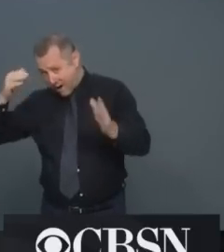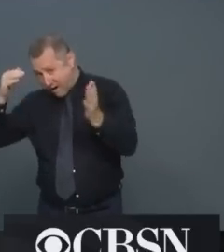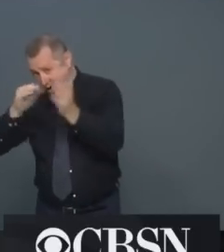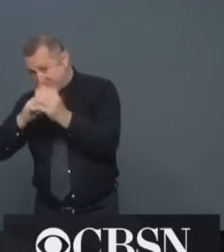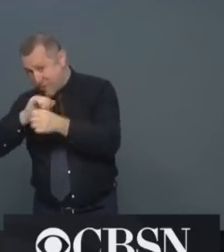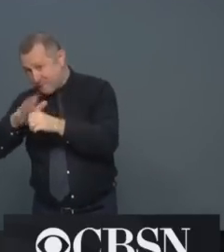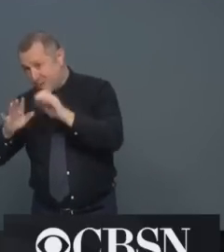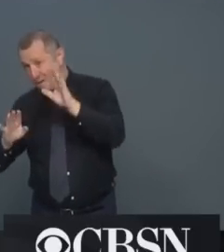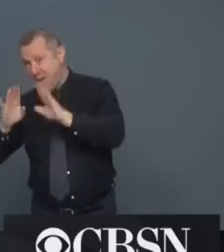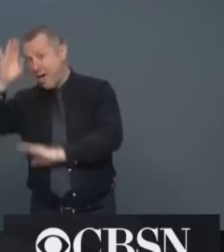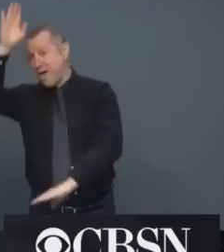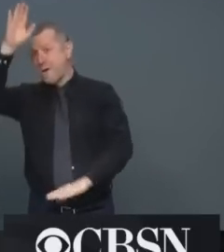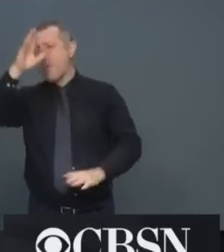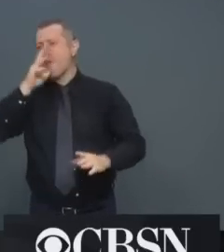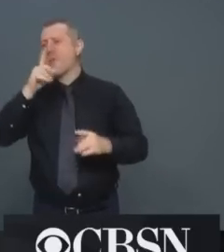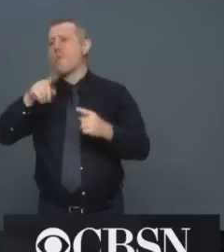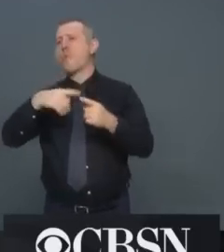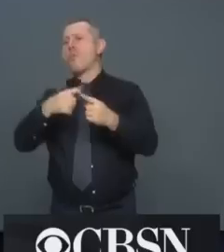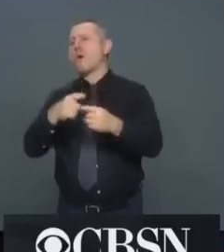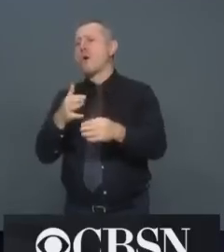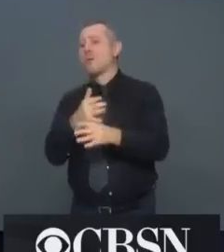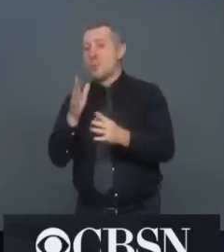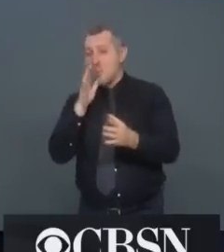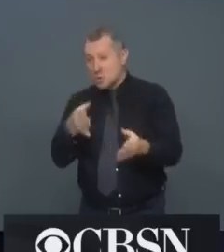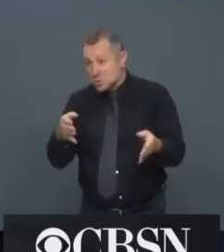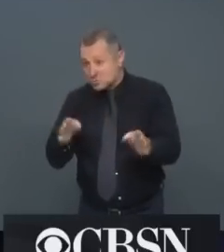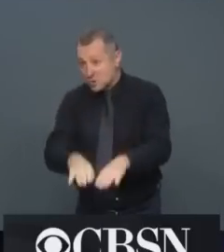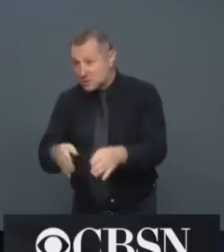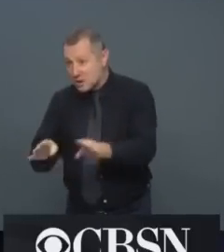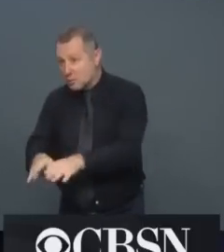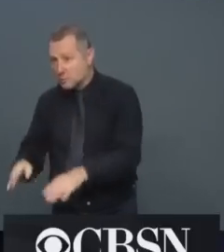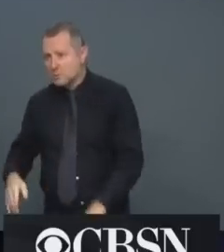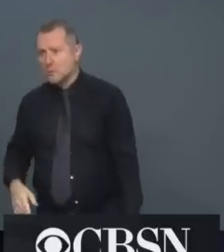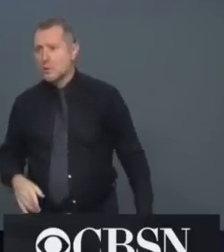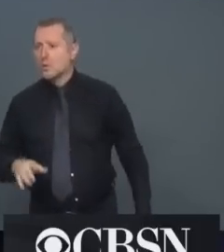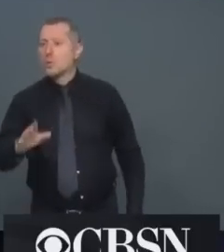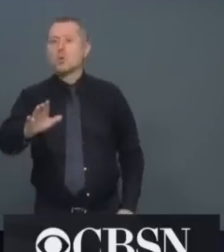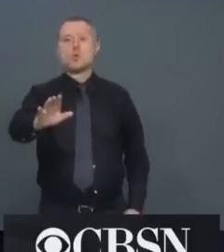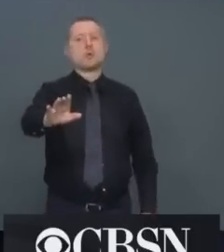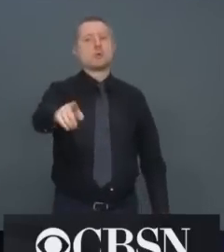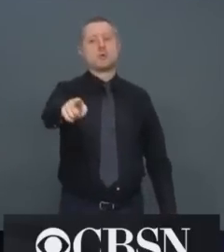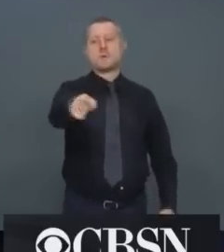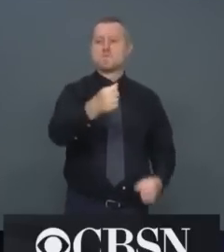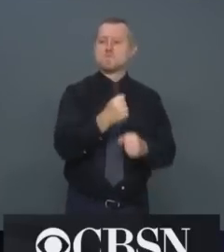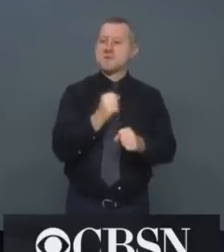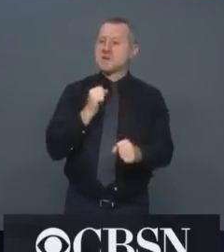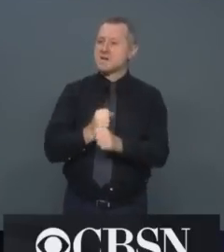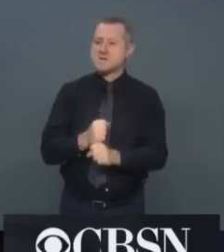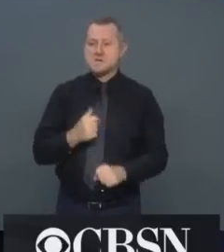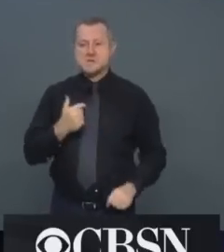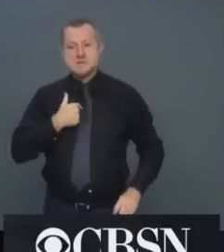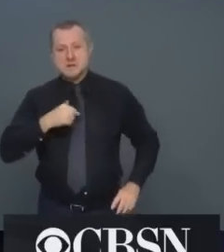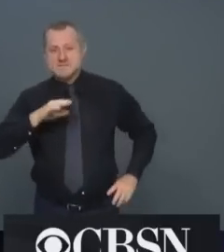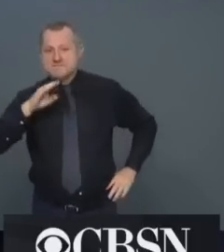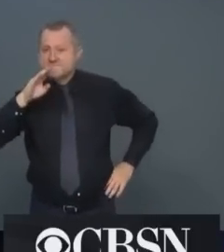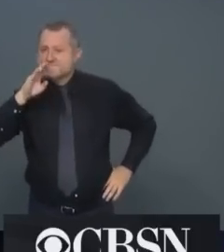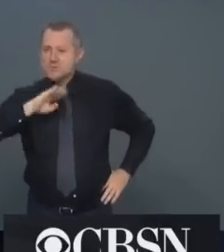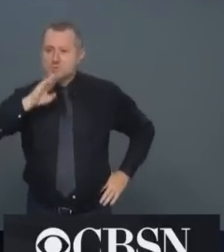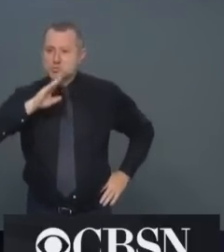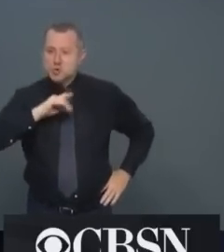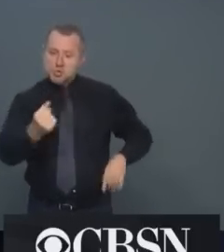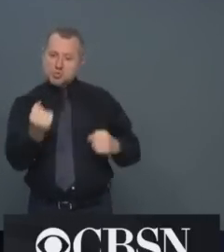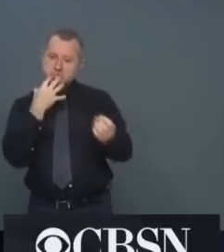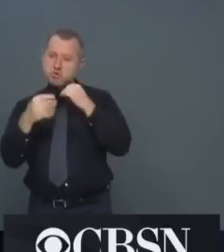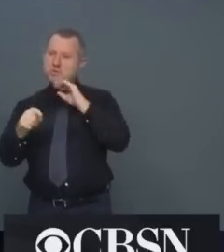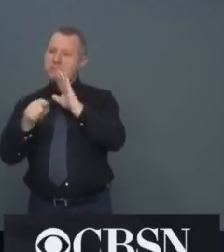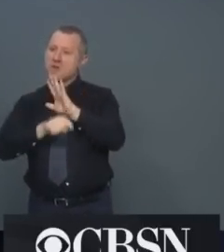closing first if the cases start to increase. You're getting me all frustrated here today, all these bad possibilities. We